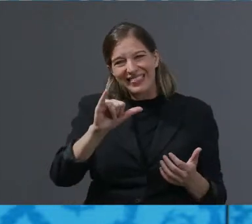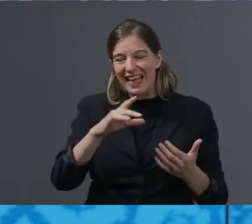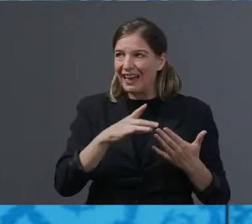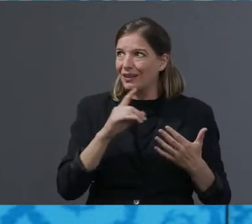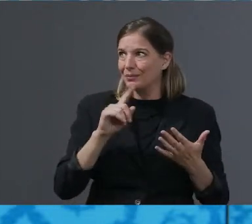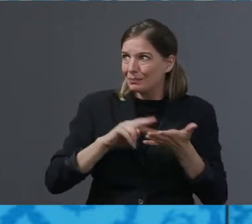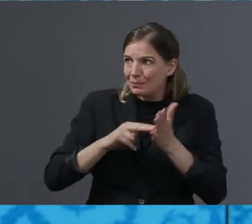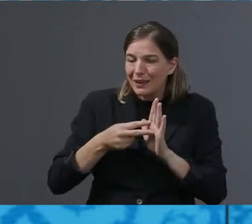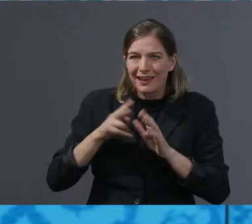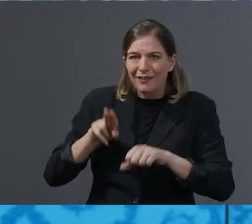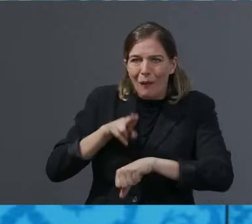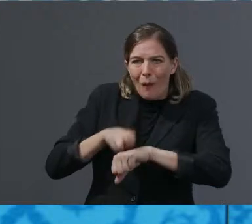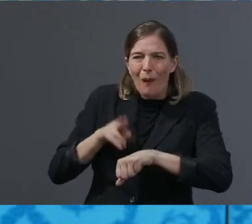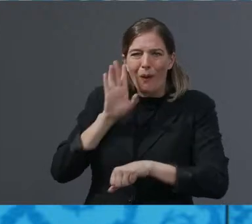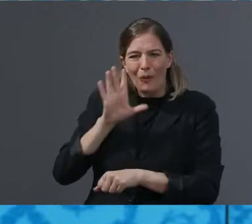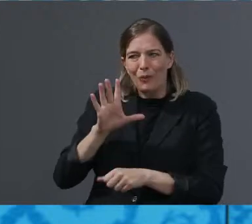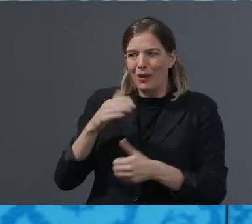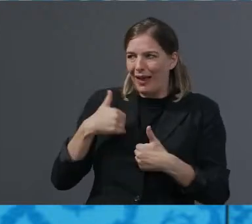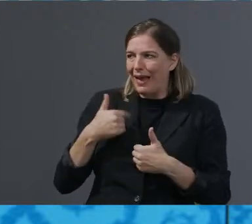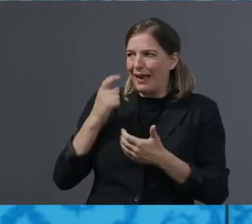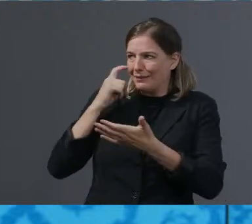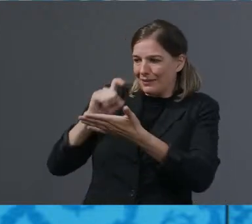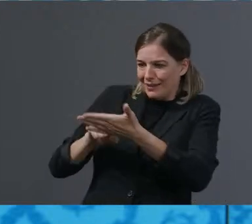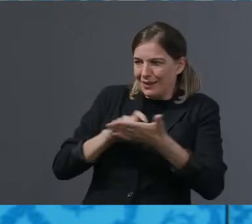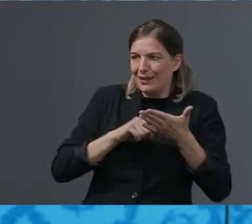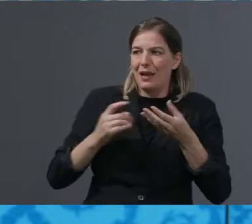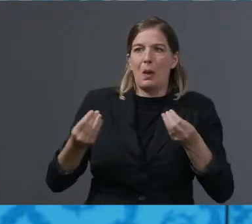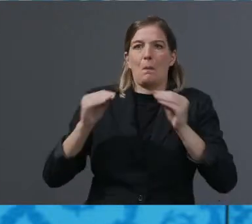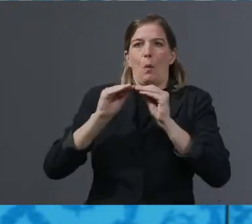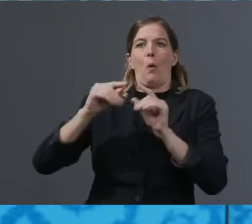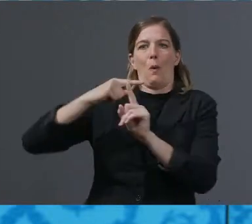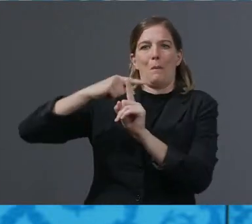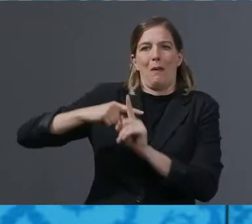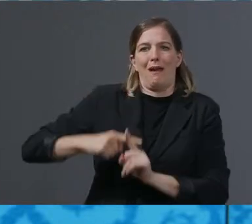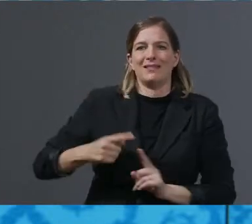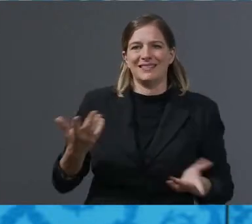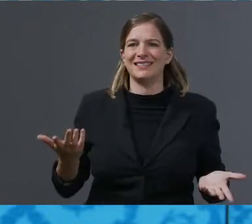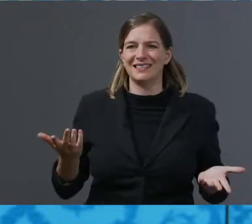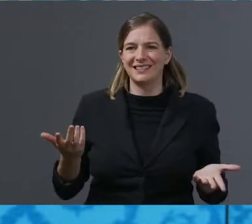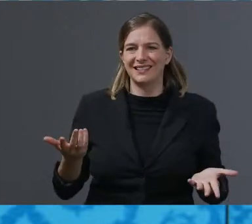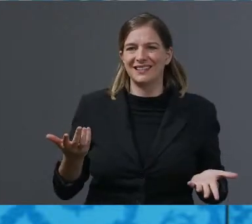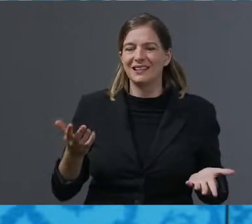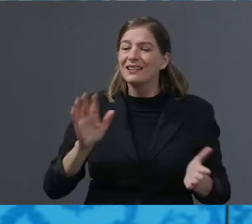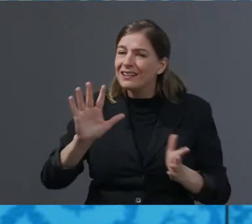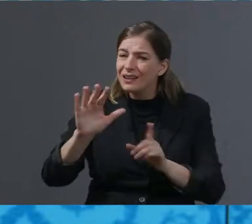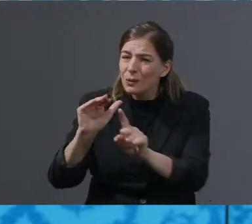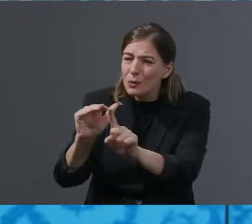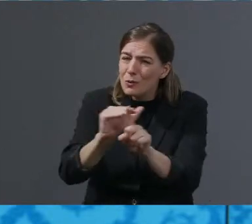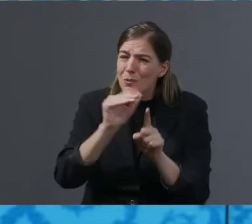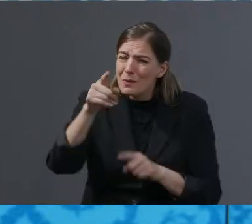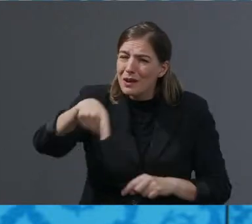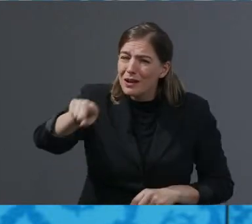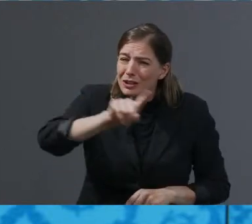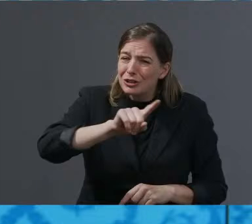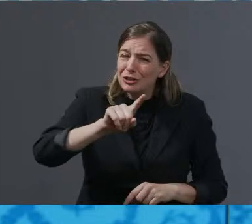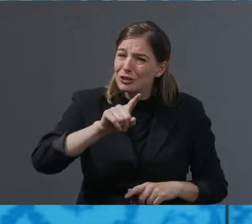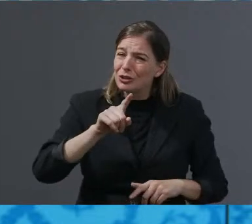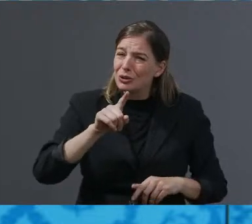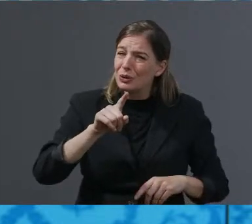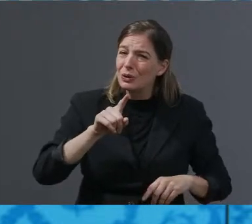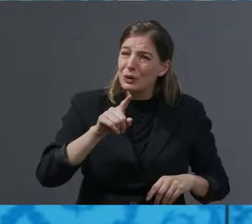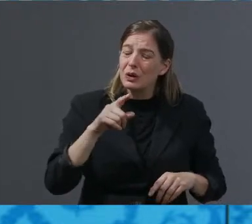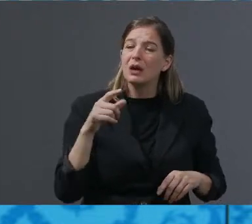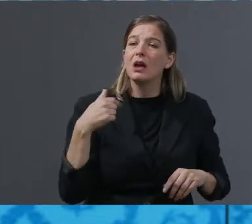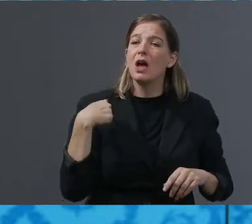increased cases. I want to remind everyone that the focus the entire time was that we would be prepared